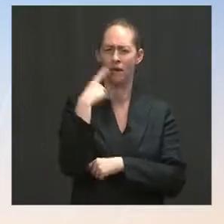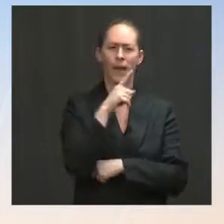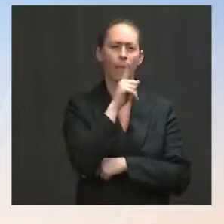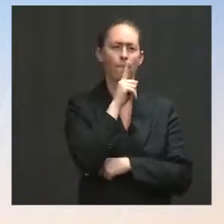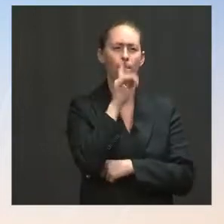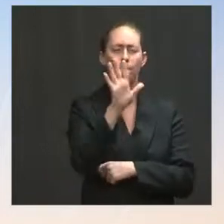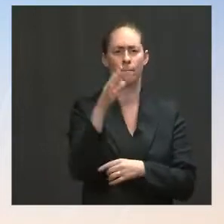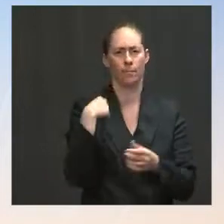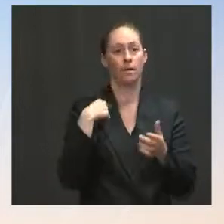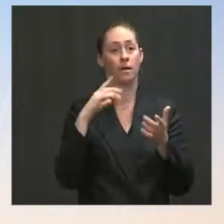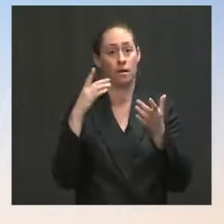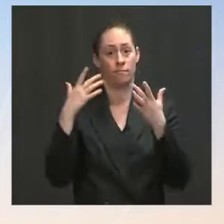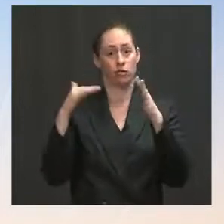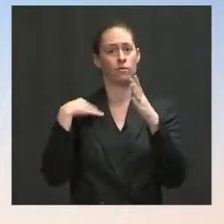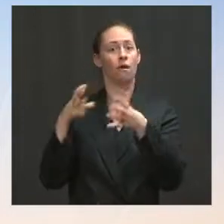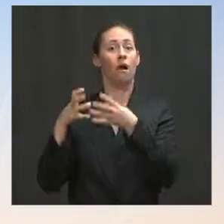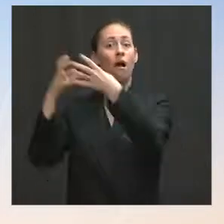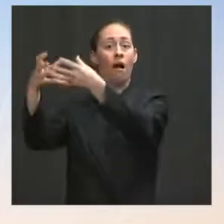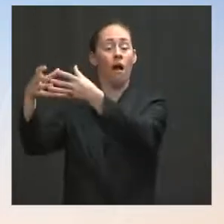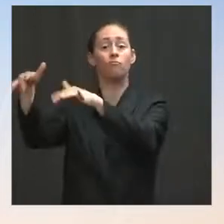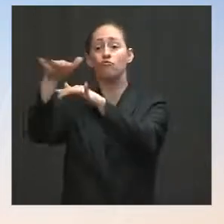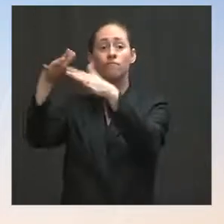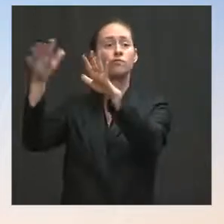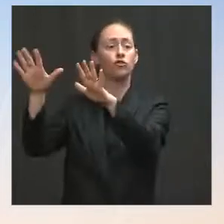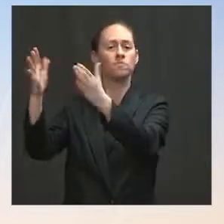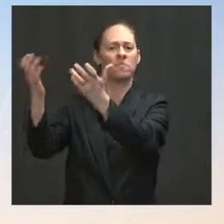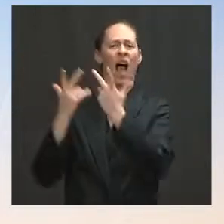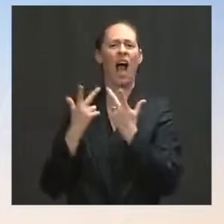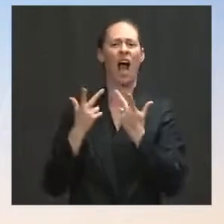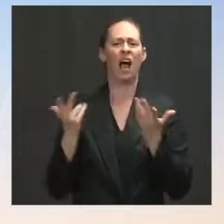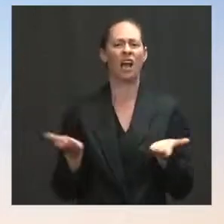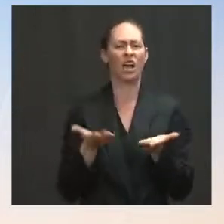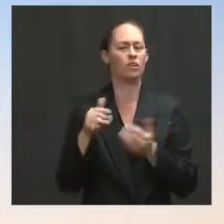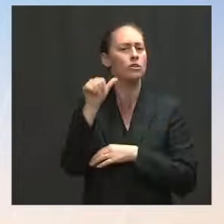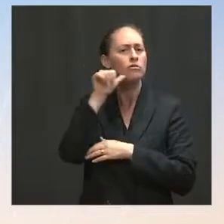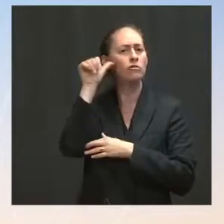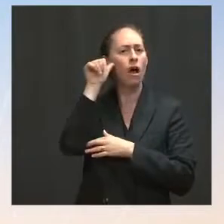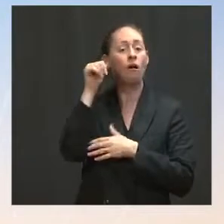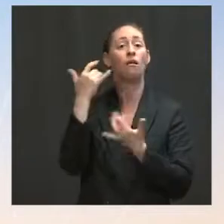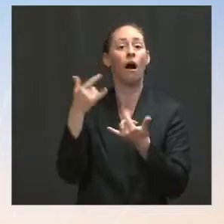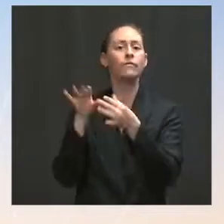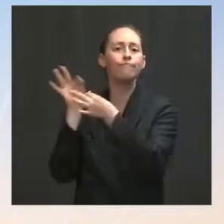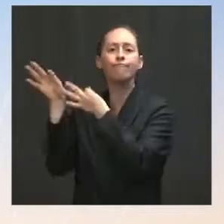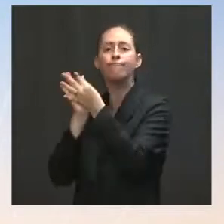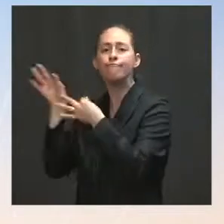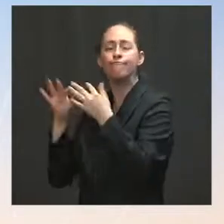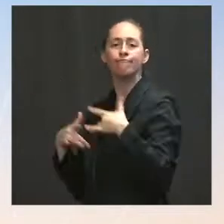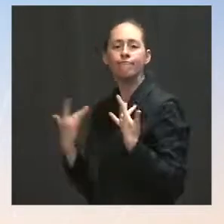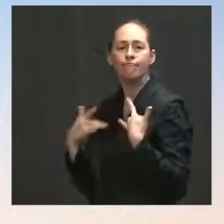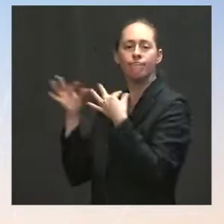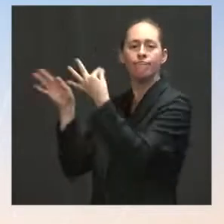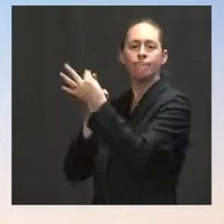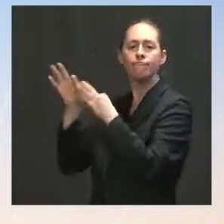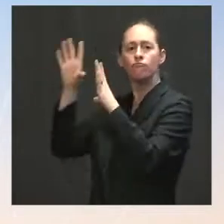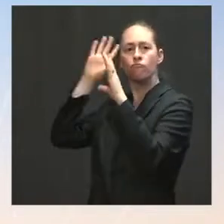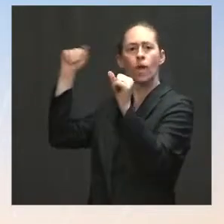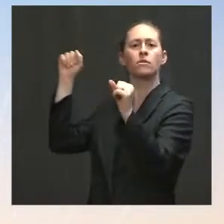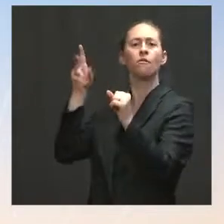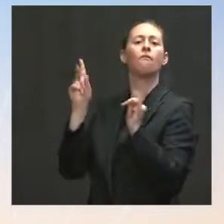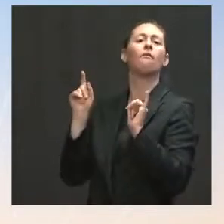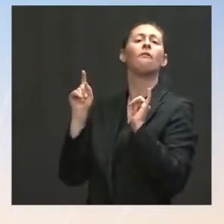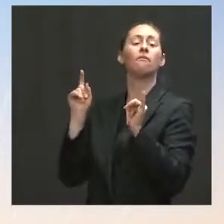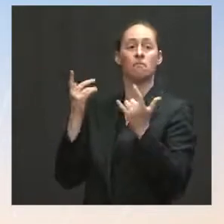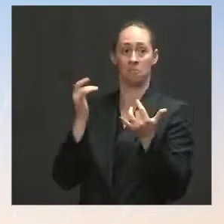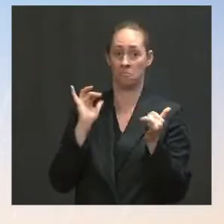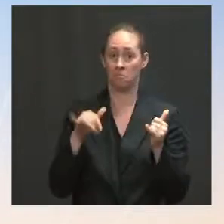yesterday. They came back yesterday. They briefed the president this morning, as we committed to. But I don't have any. What